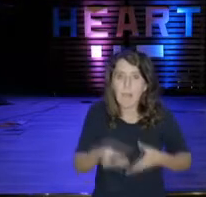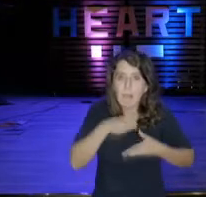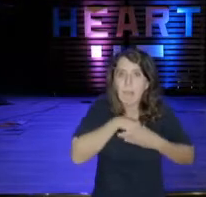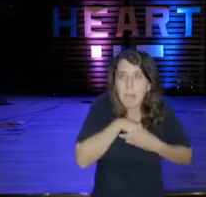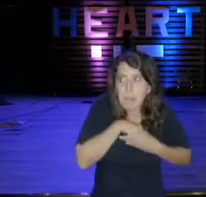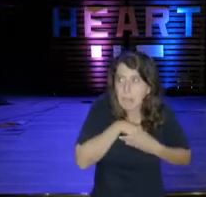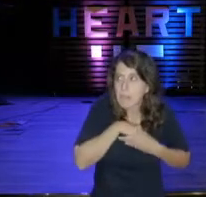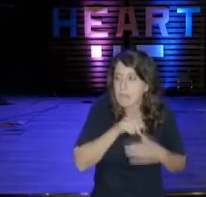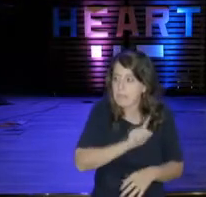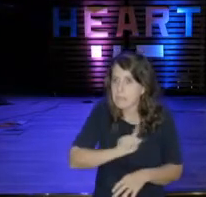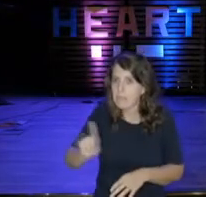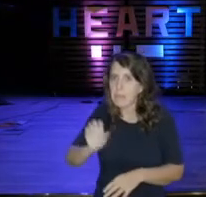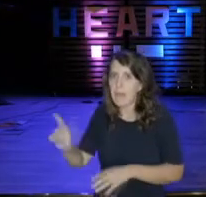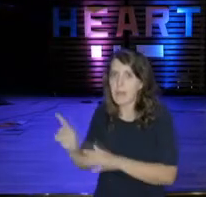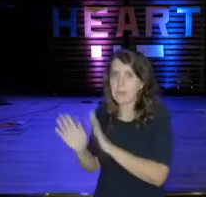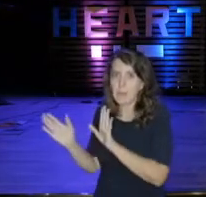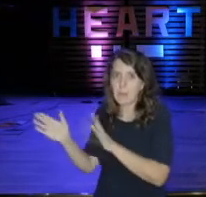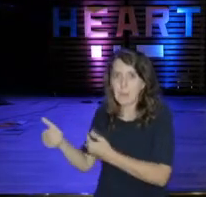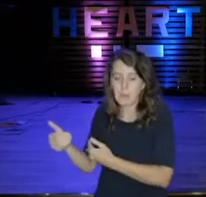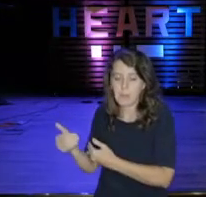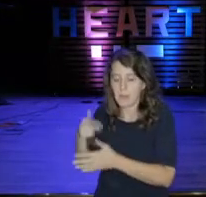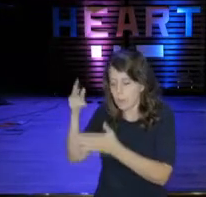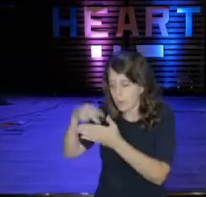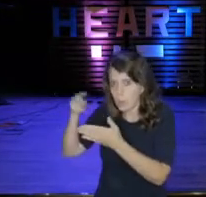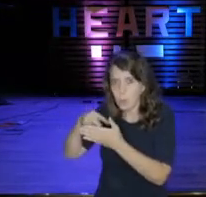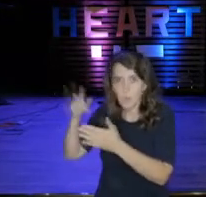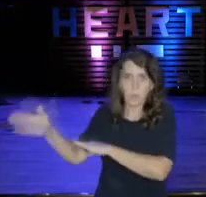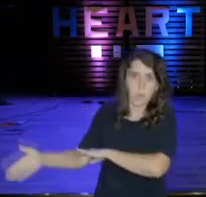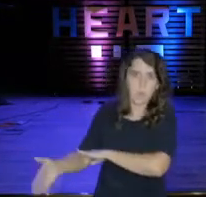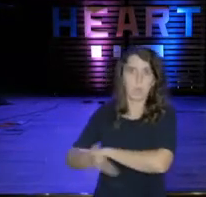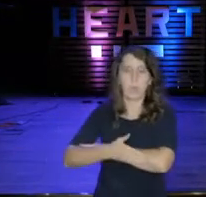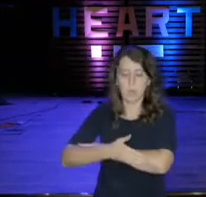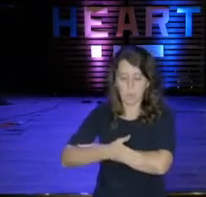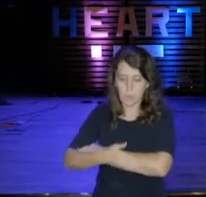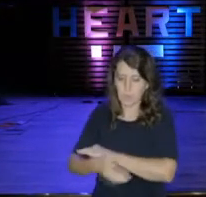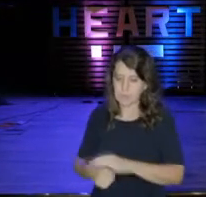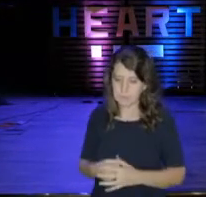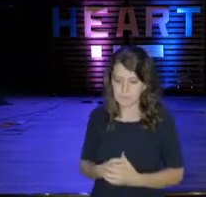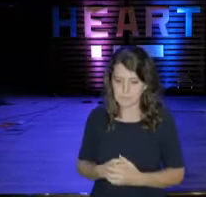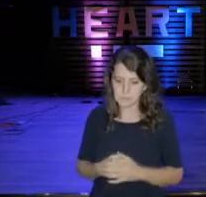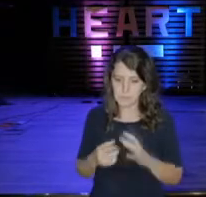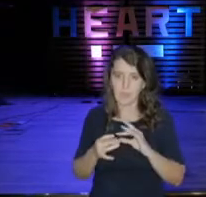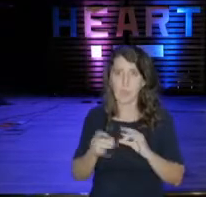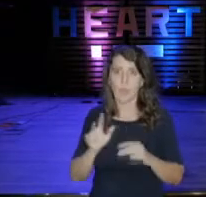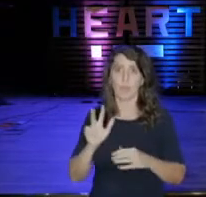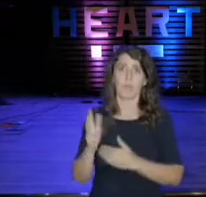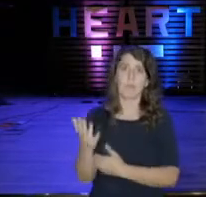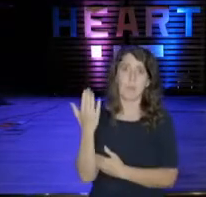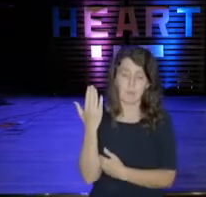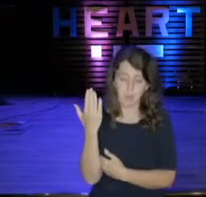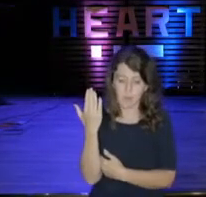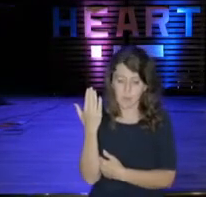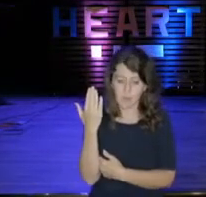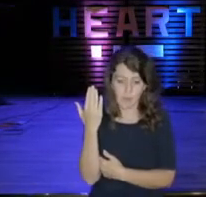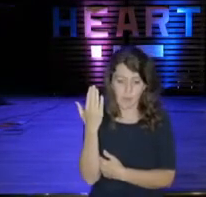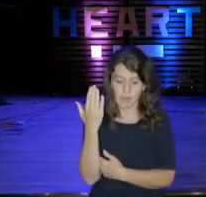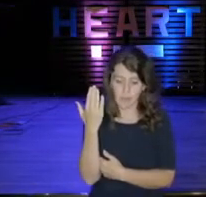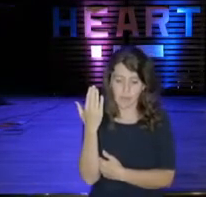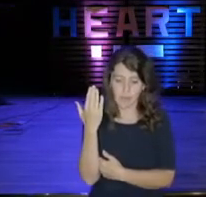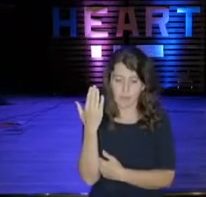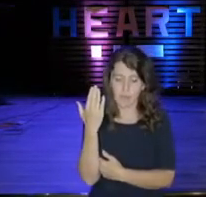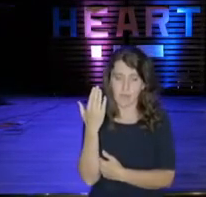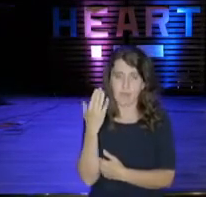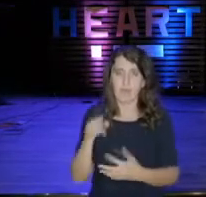and I took it back to my room." She said, "I read it all night." She said, "At 3 a.m,